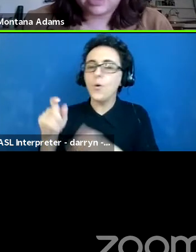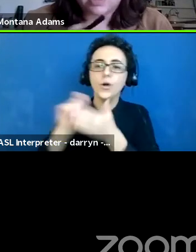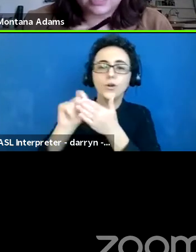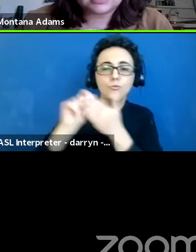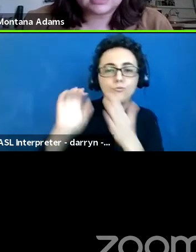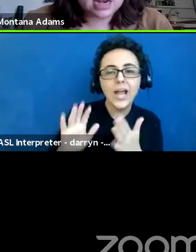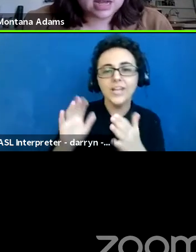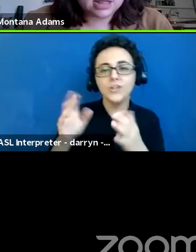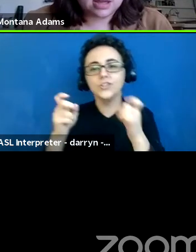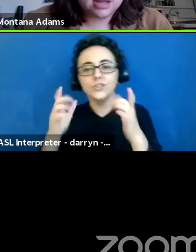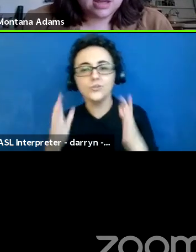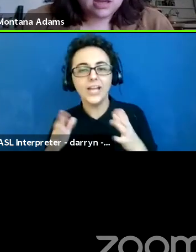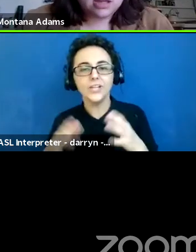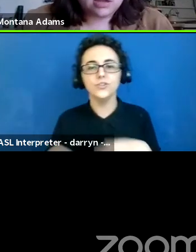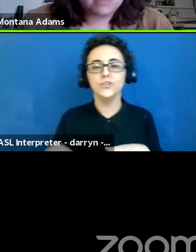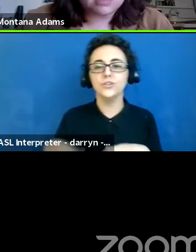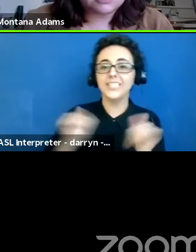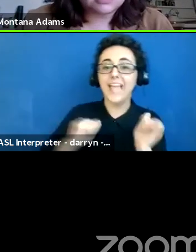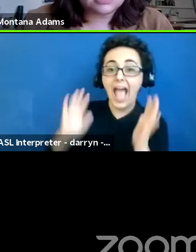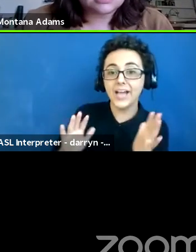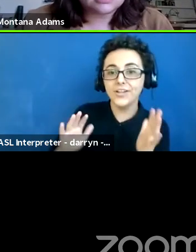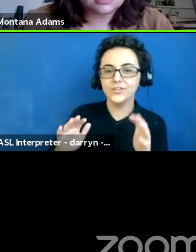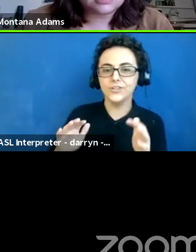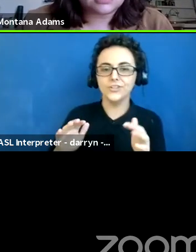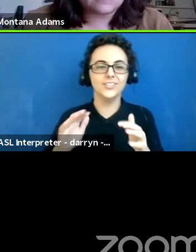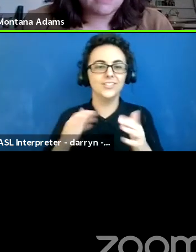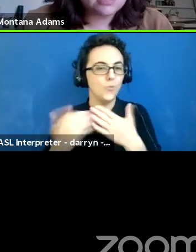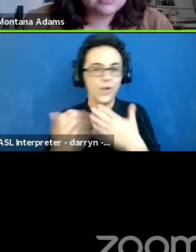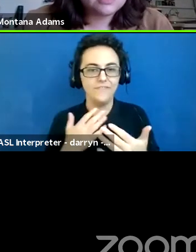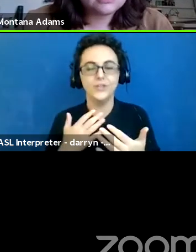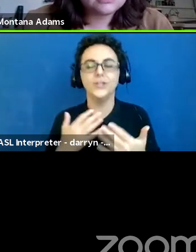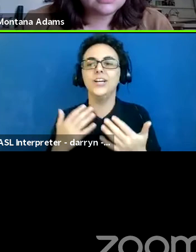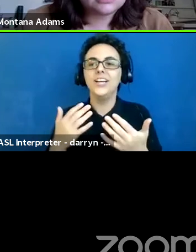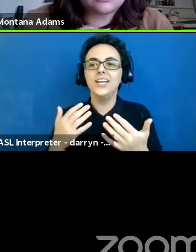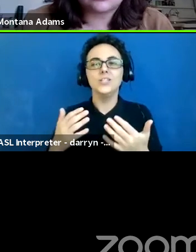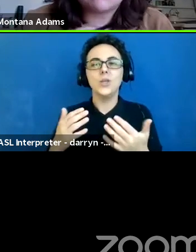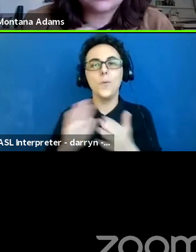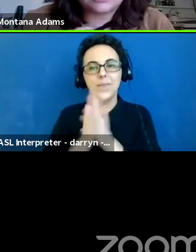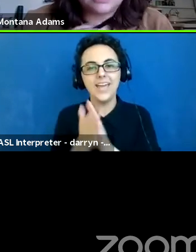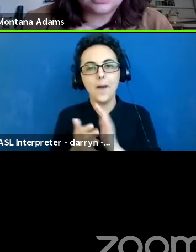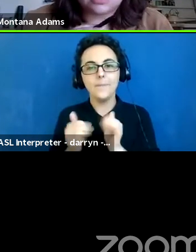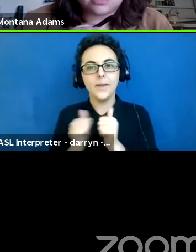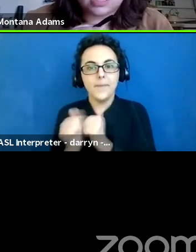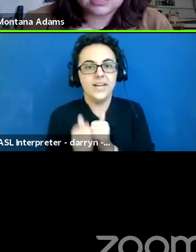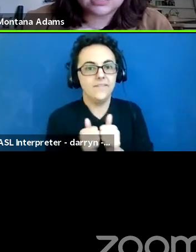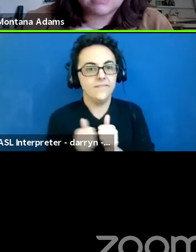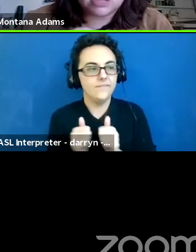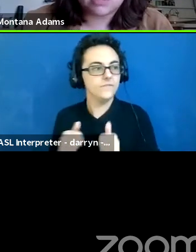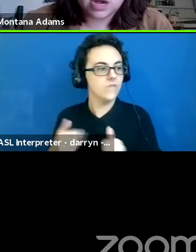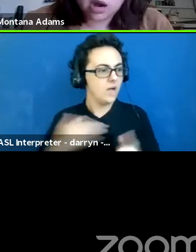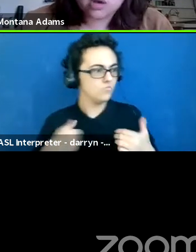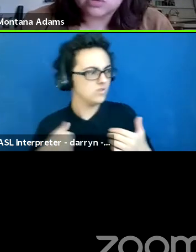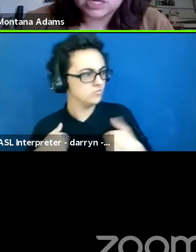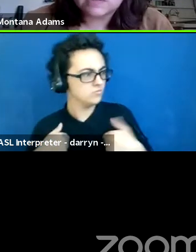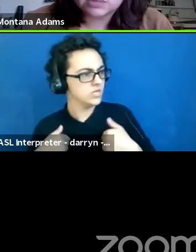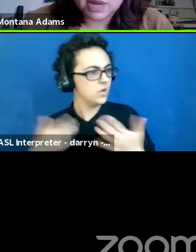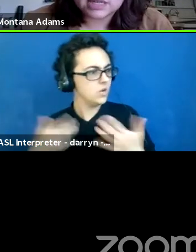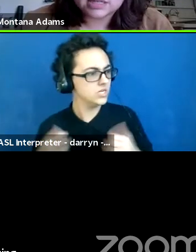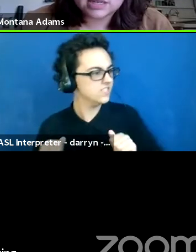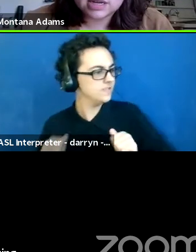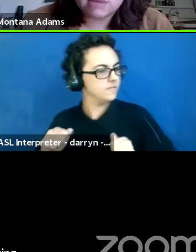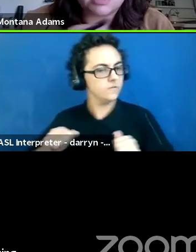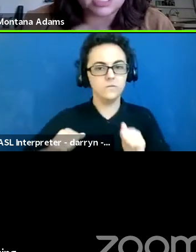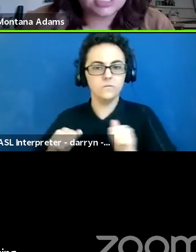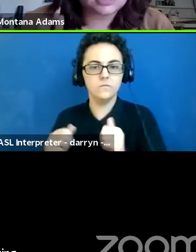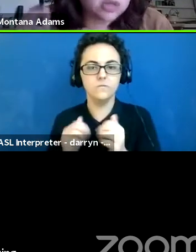dramaturgs, playwrights, anything, there becomes this sense of competitiveness. So it's almost like we need to constantly be creating our own safe